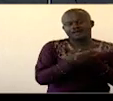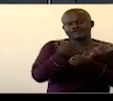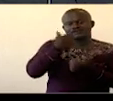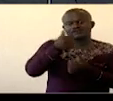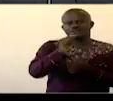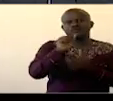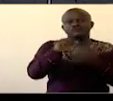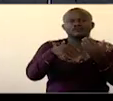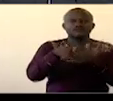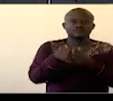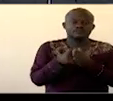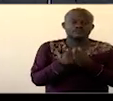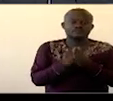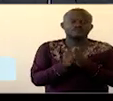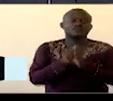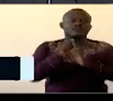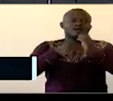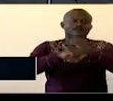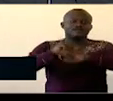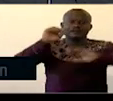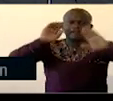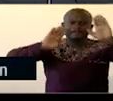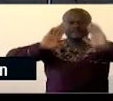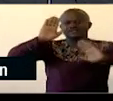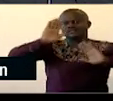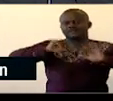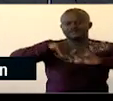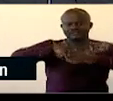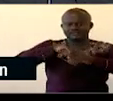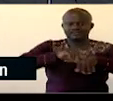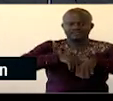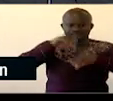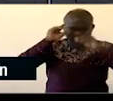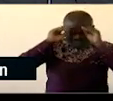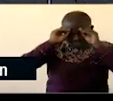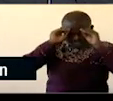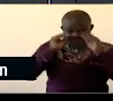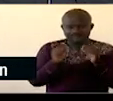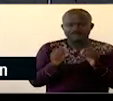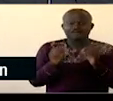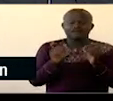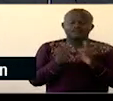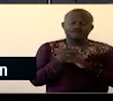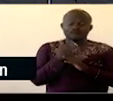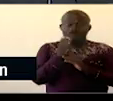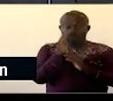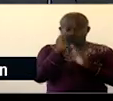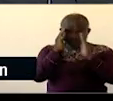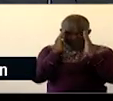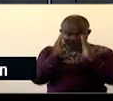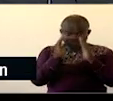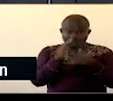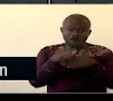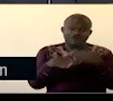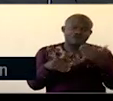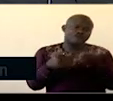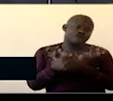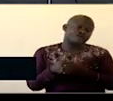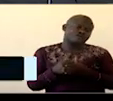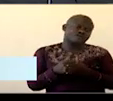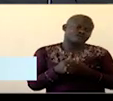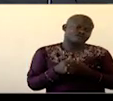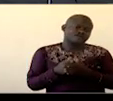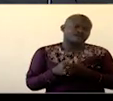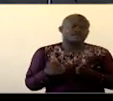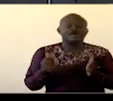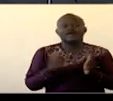to actively participate in this lesson by following all the steps of the lesson so that